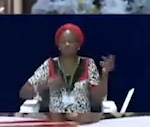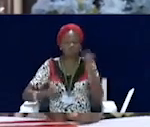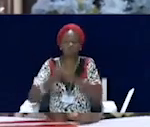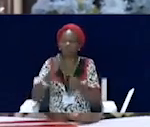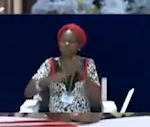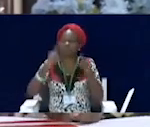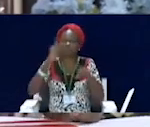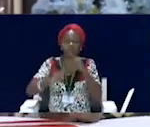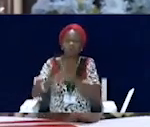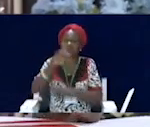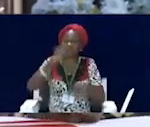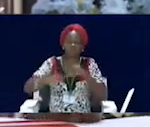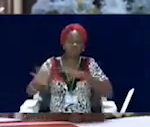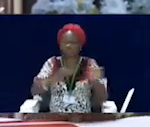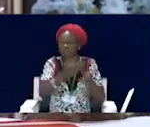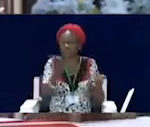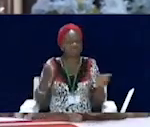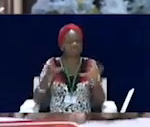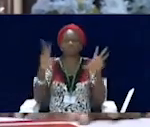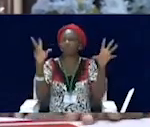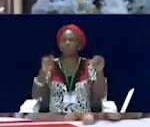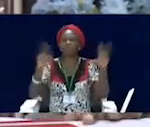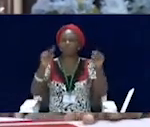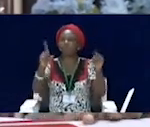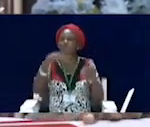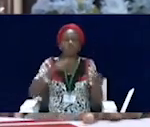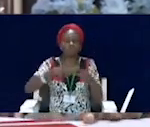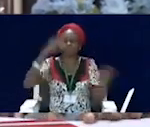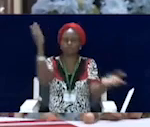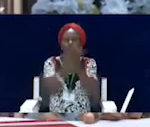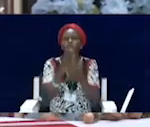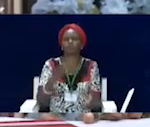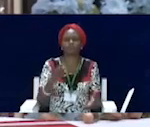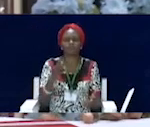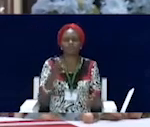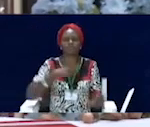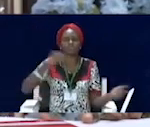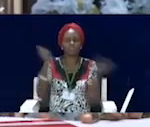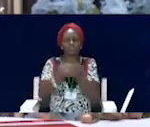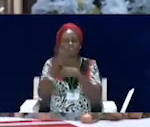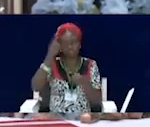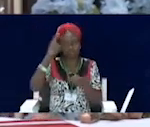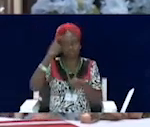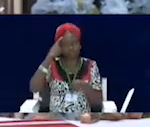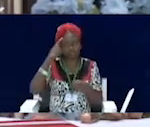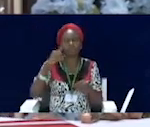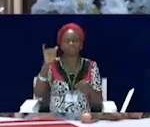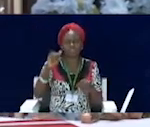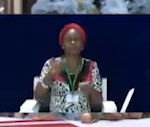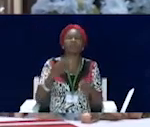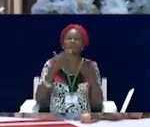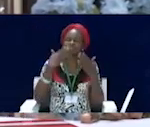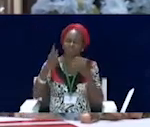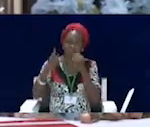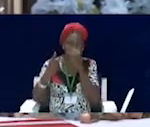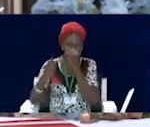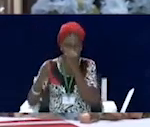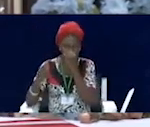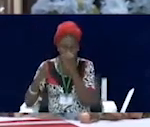case. He said, no, you have to get out of that one. I said, yes, ma'am, thank you.